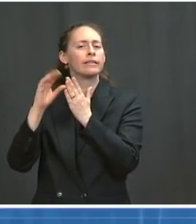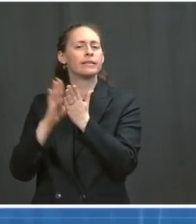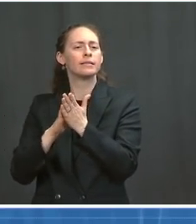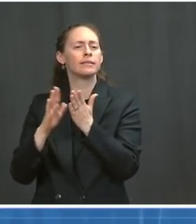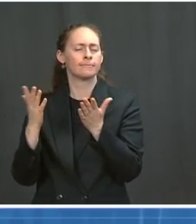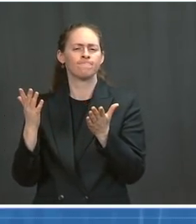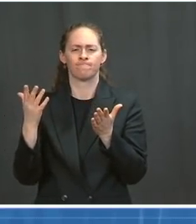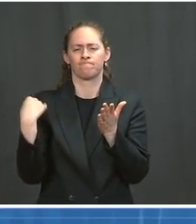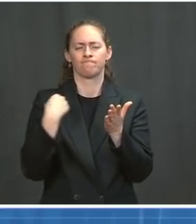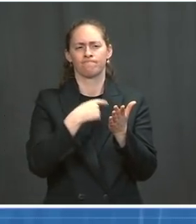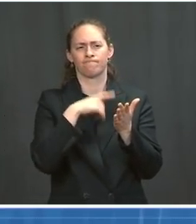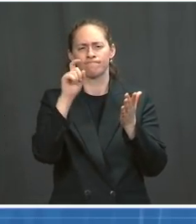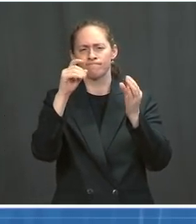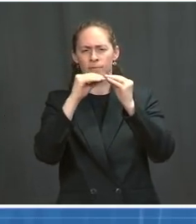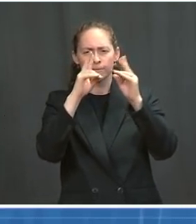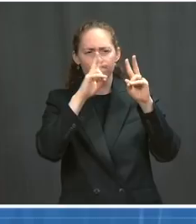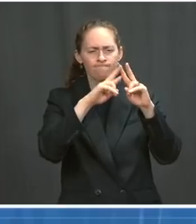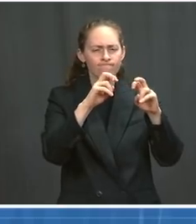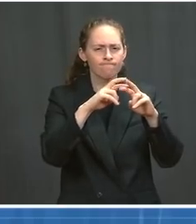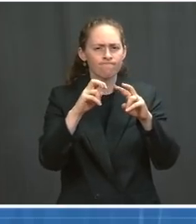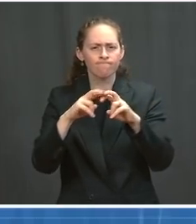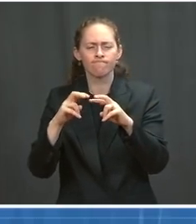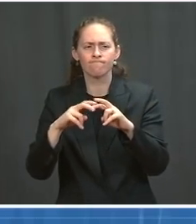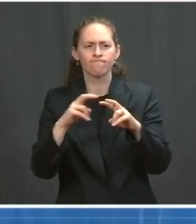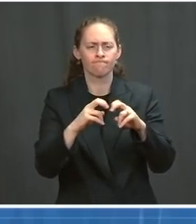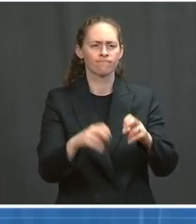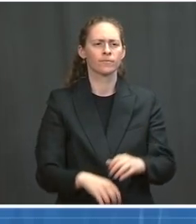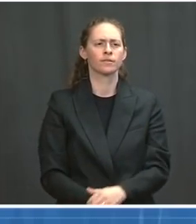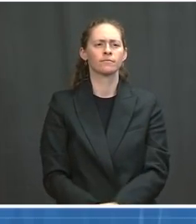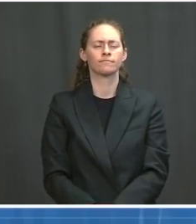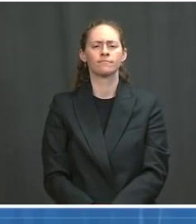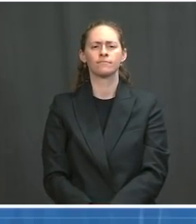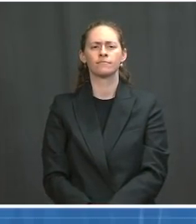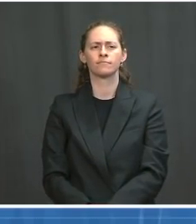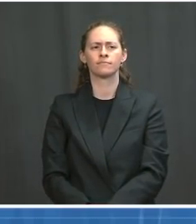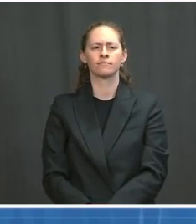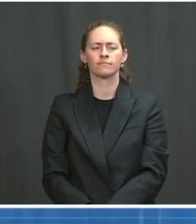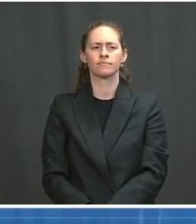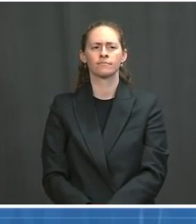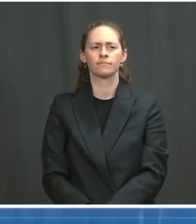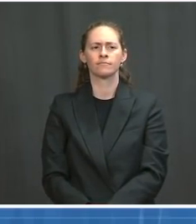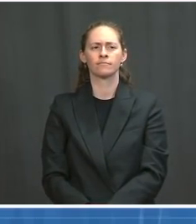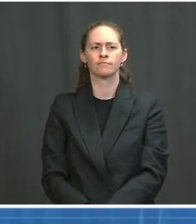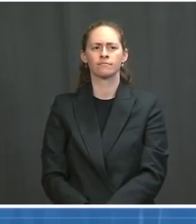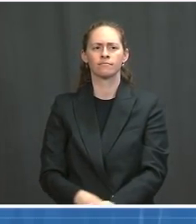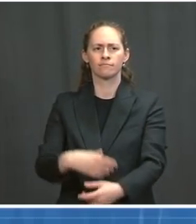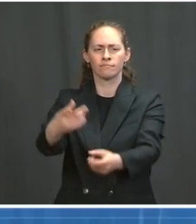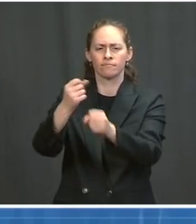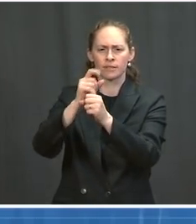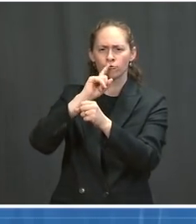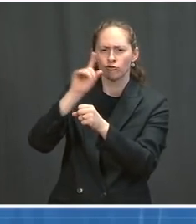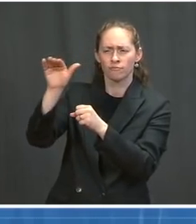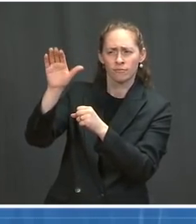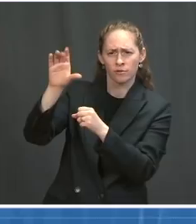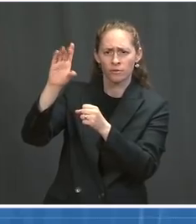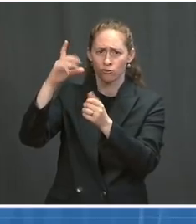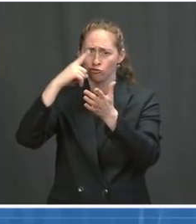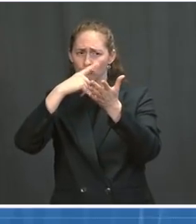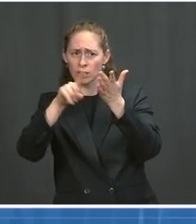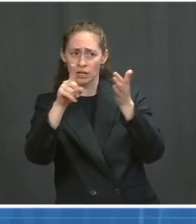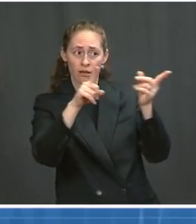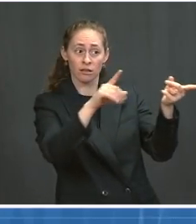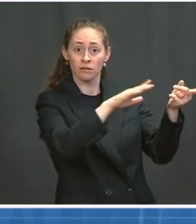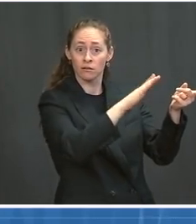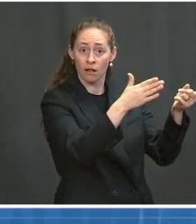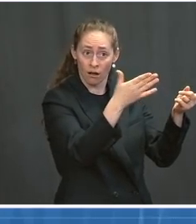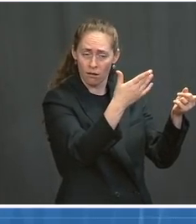within the CDC to make decisions as to whether to count them as excess or to count them as COVID-specific. Regardless,